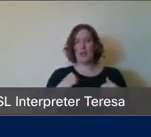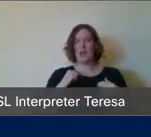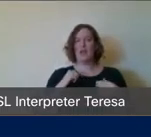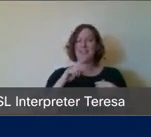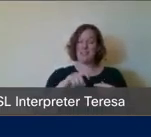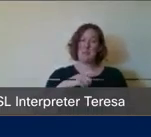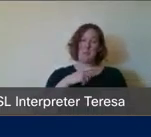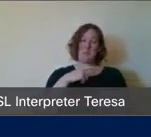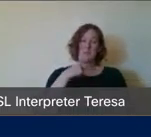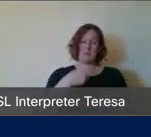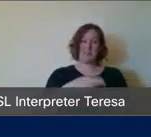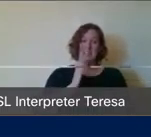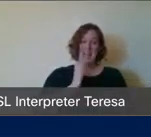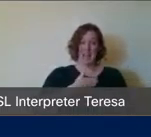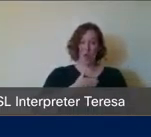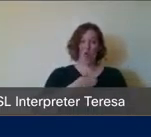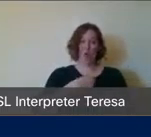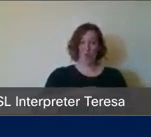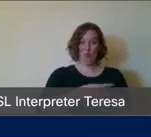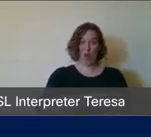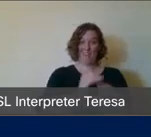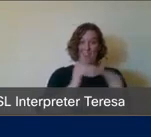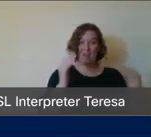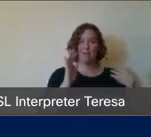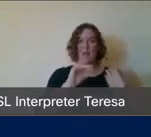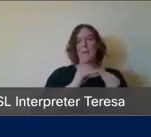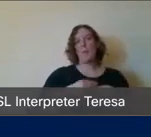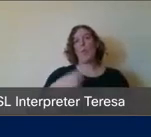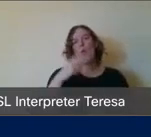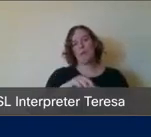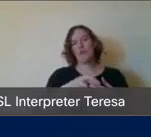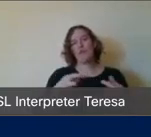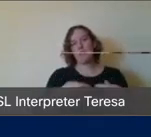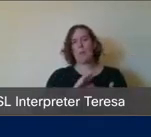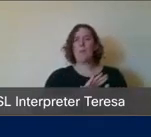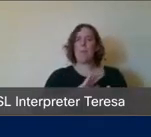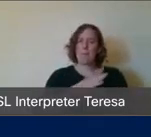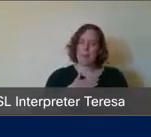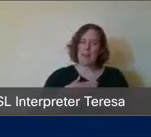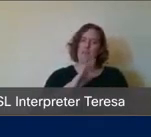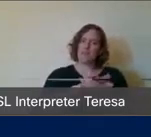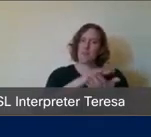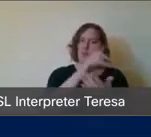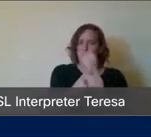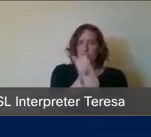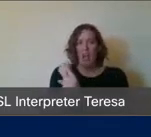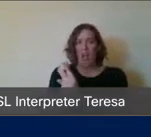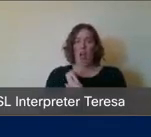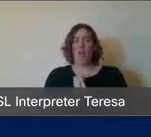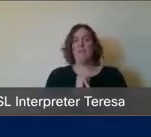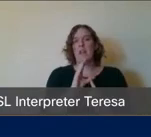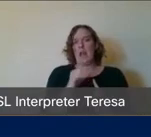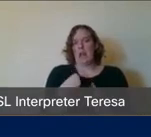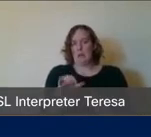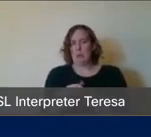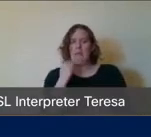was number one in the Mid-Atlantic region. So please give yourselves a big round of applause, as I will be doing every day, just